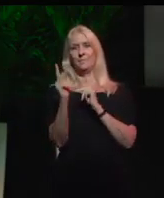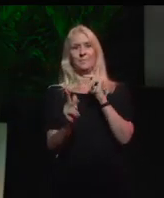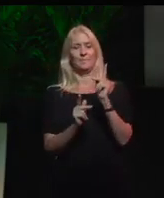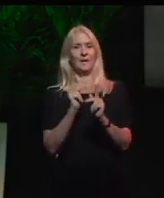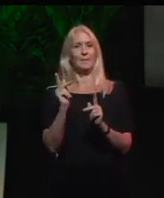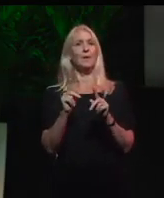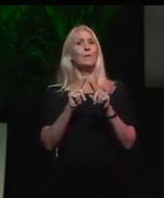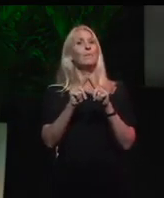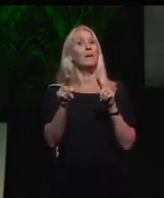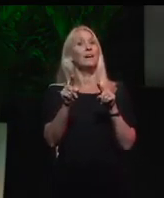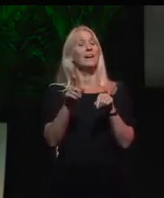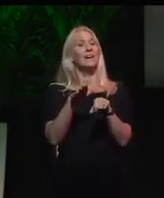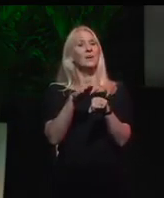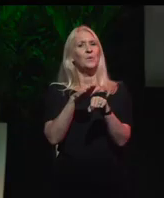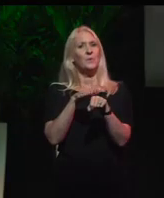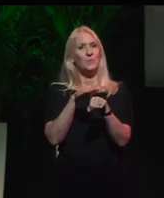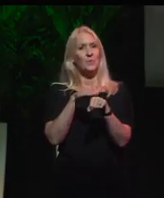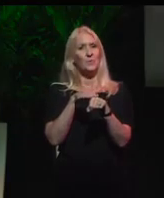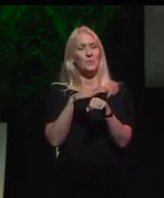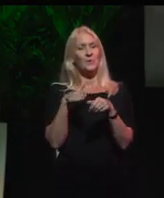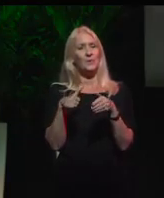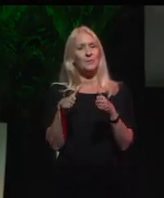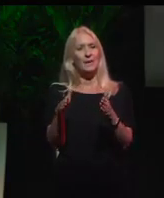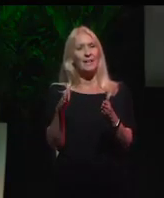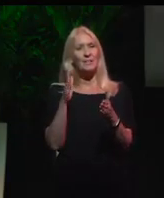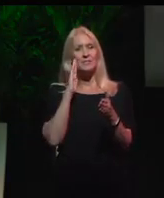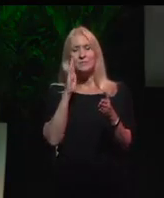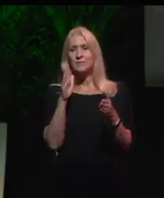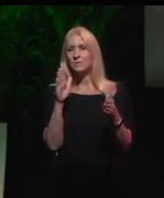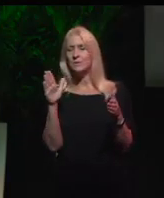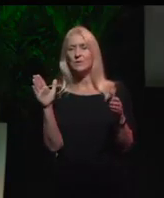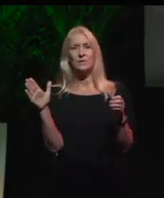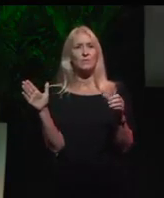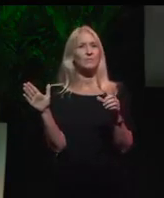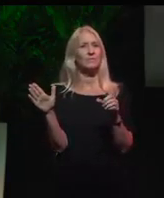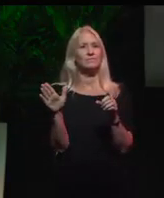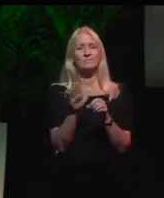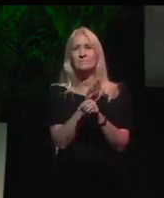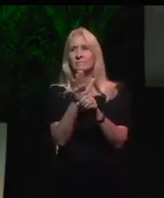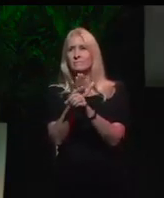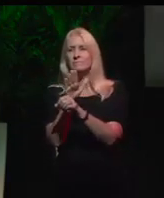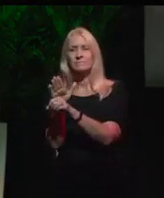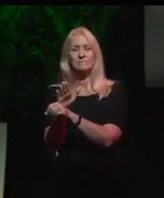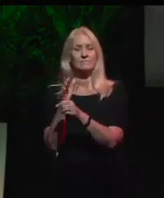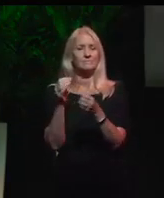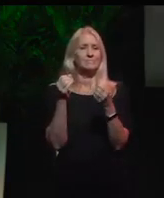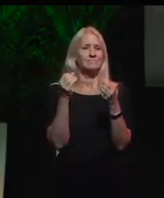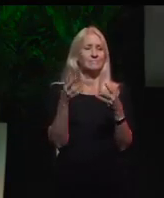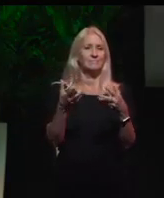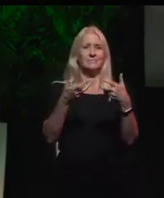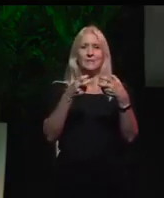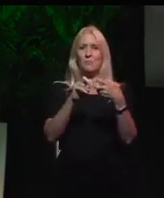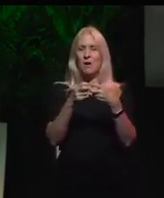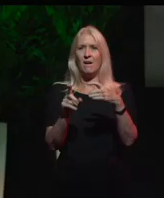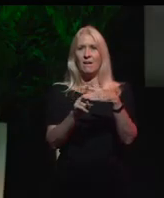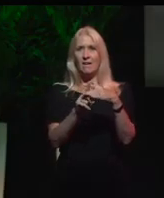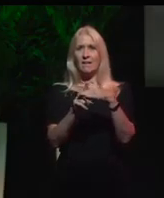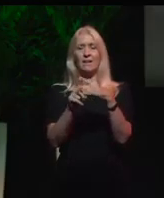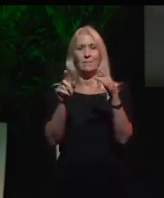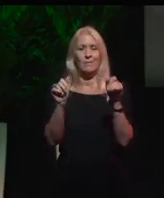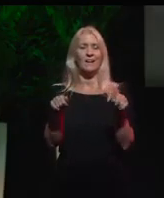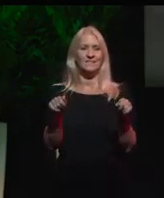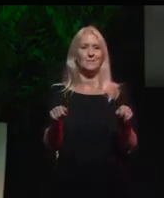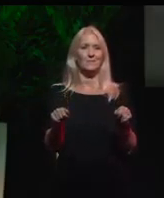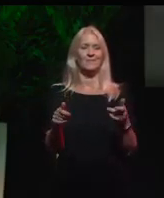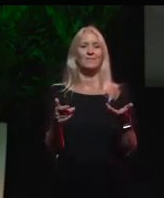must warn that the path forward is filled with the broken glass of the inhumanity of humanity, and